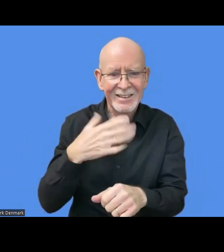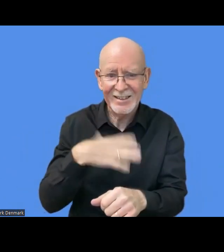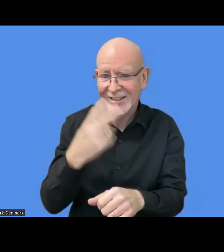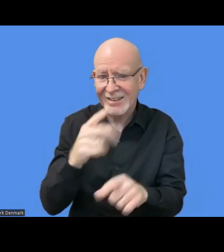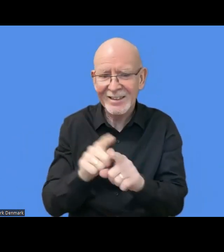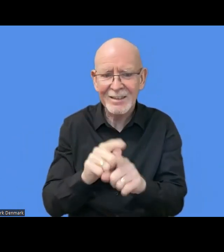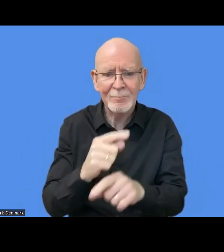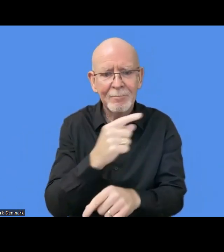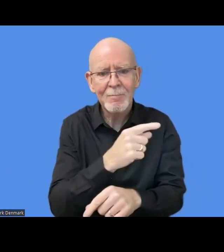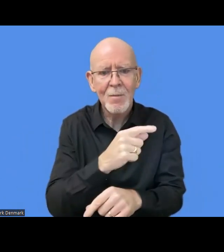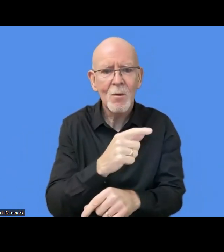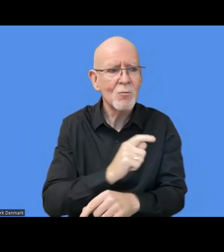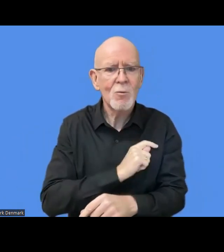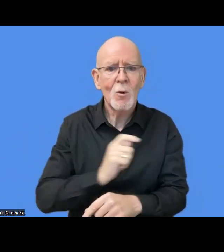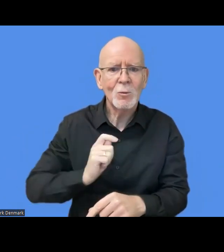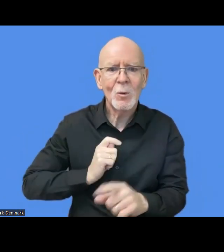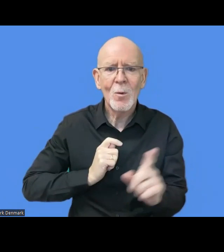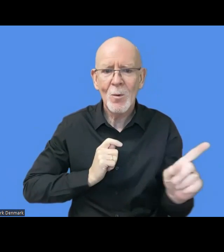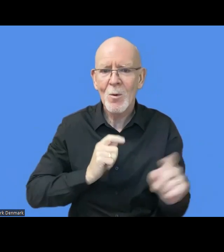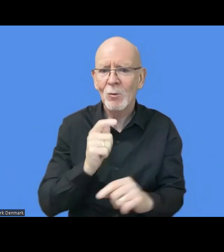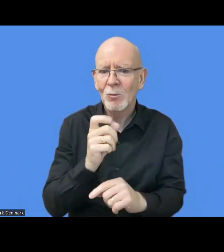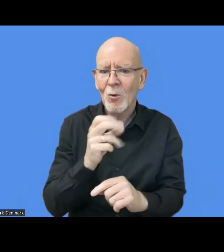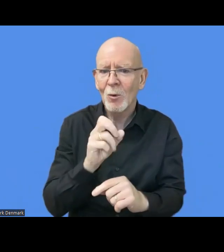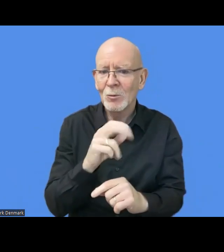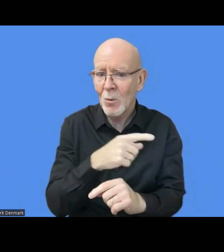together. And so,